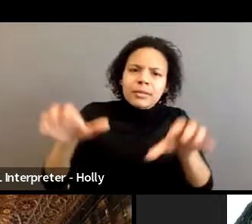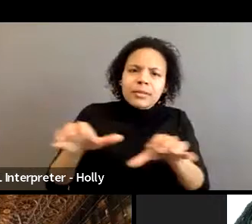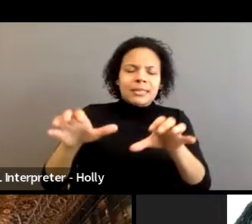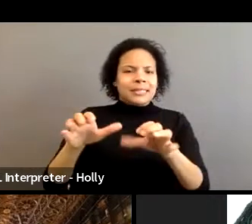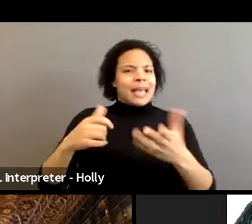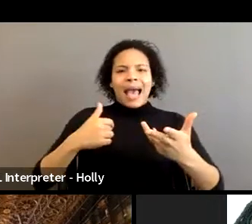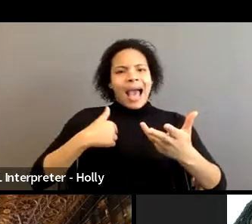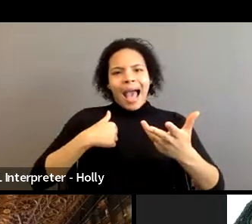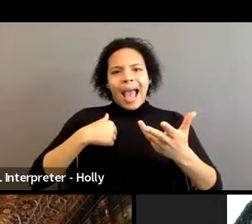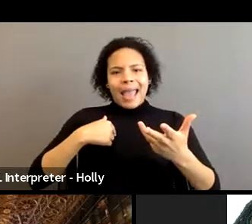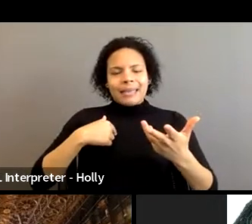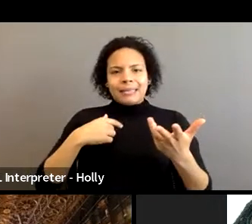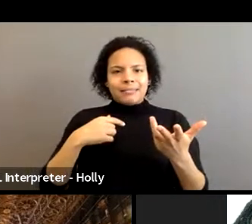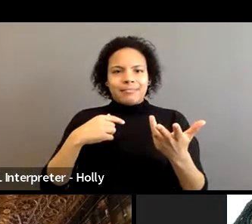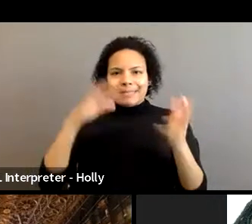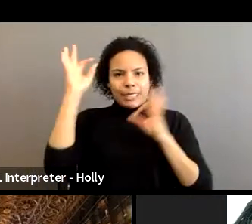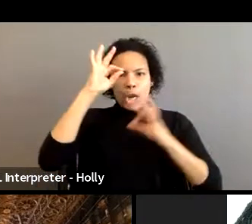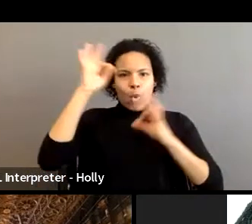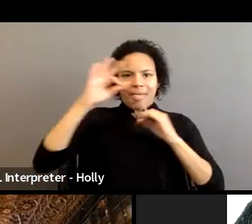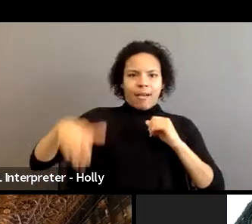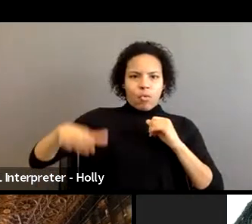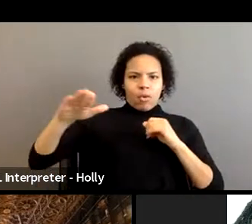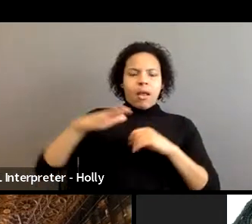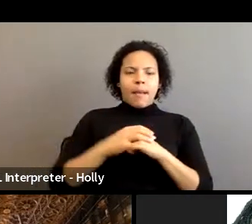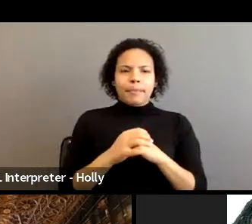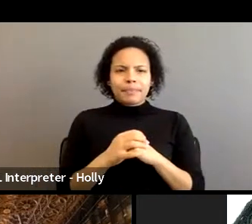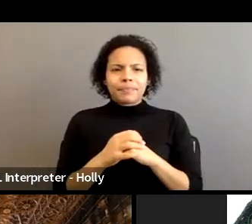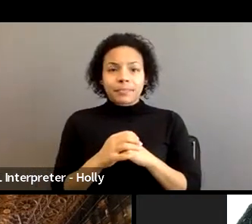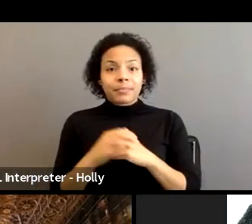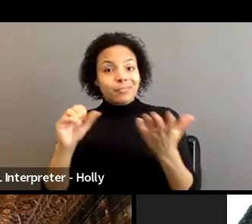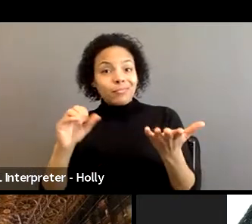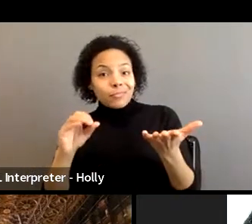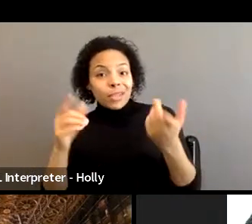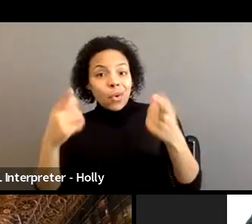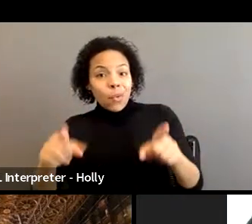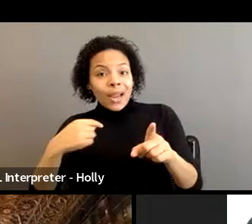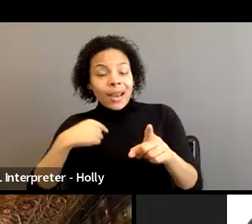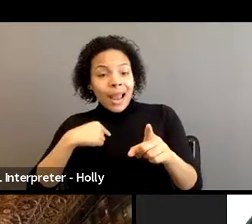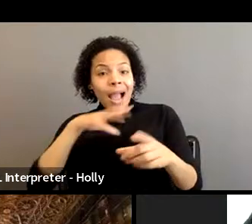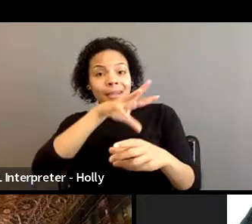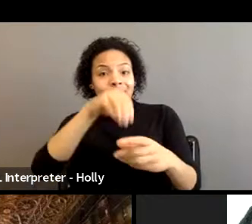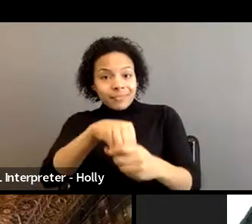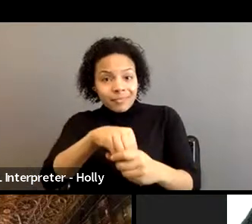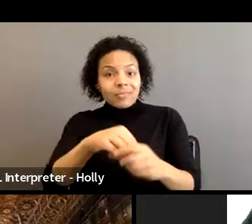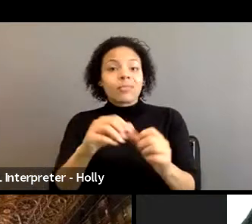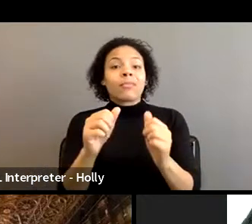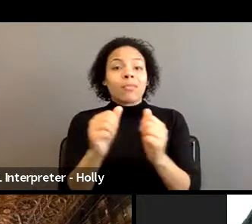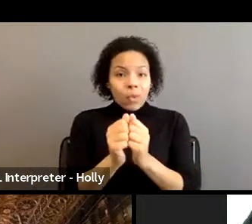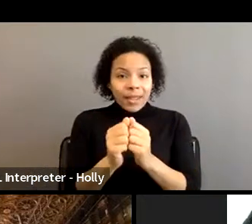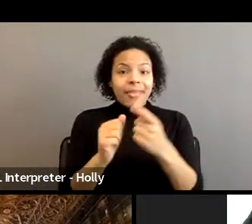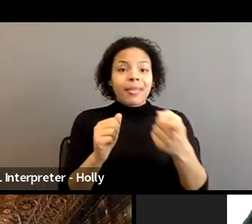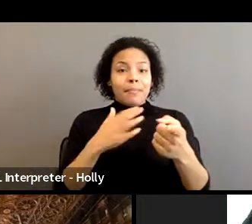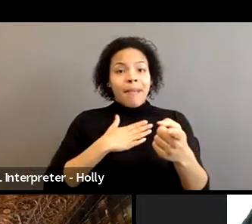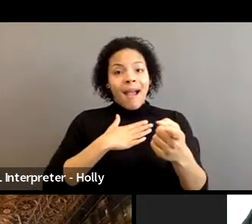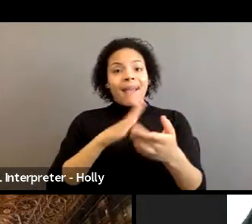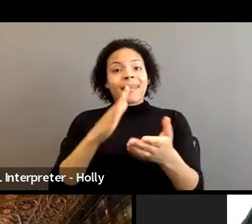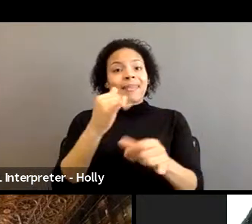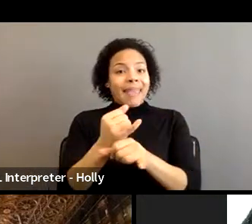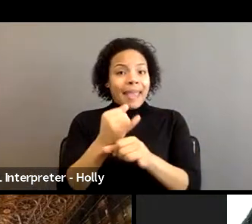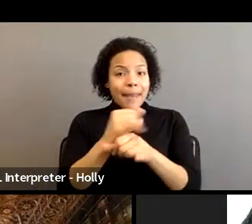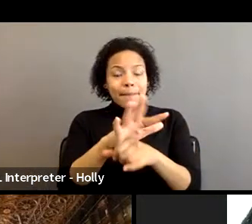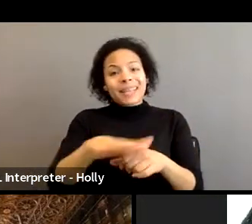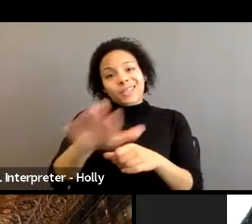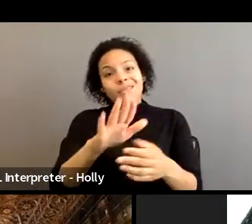being part of the diversity and equity initiatives at North Hennepin. I learned that by, you know, working